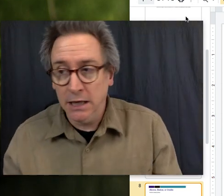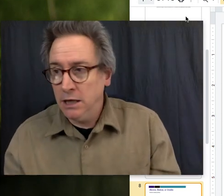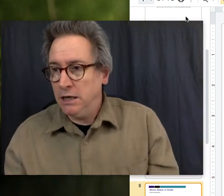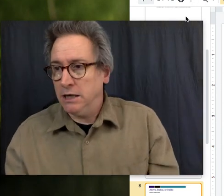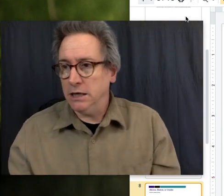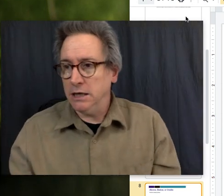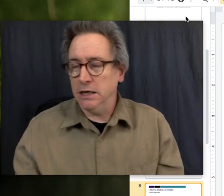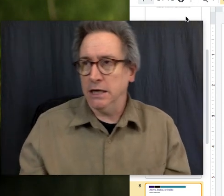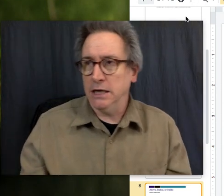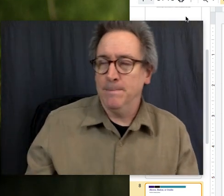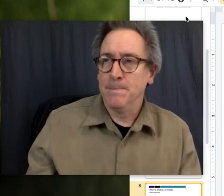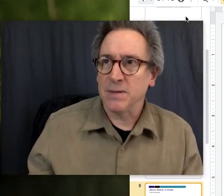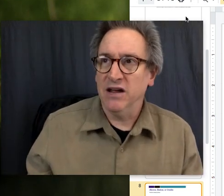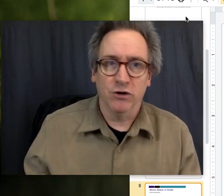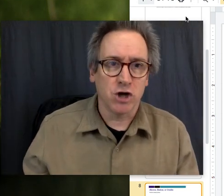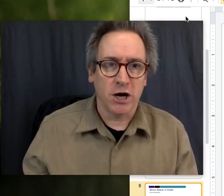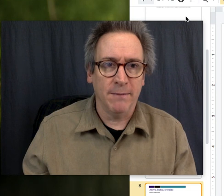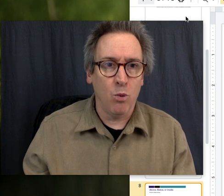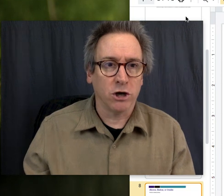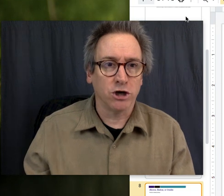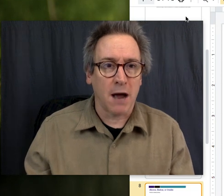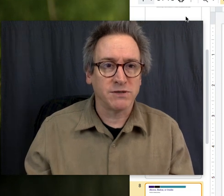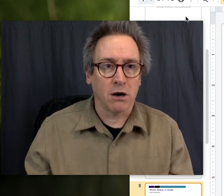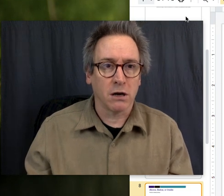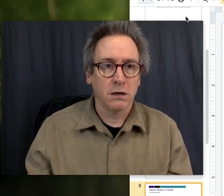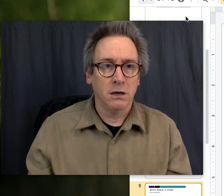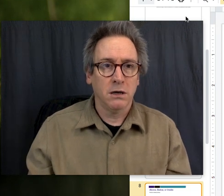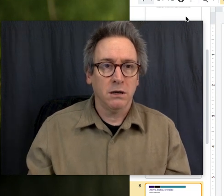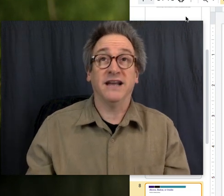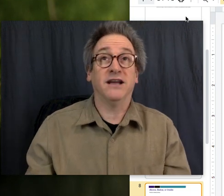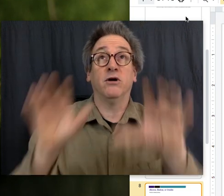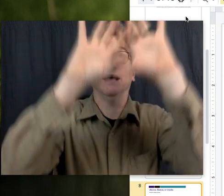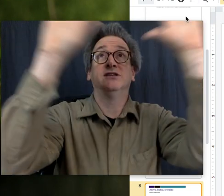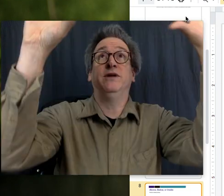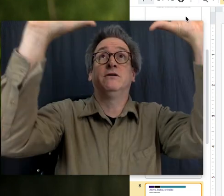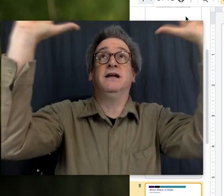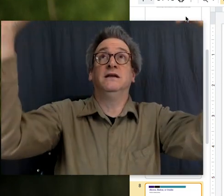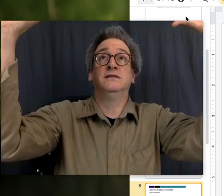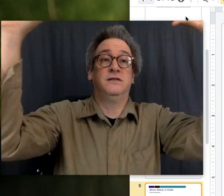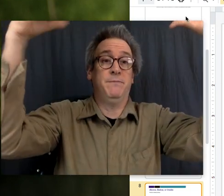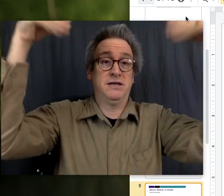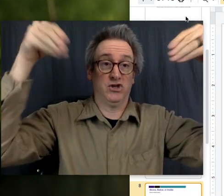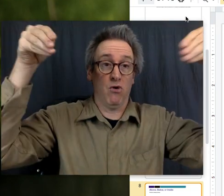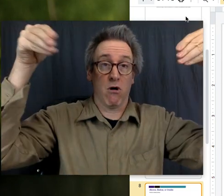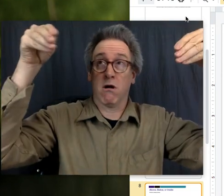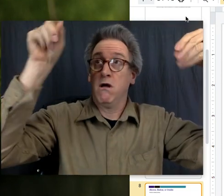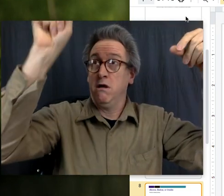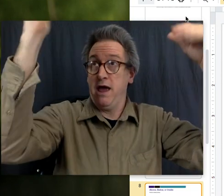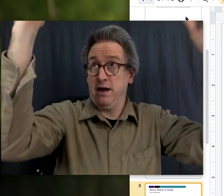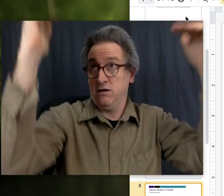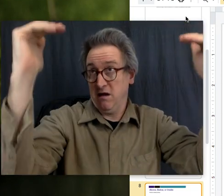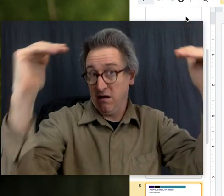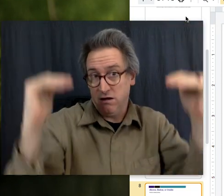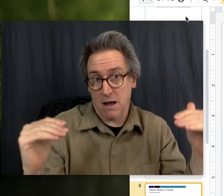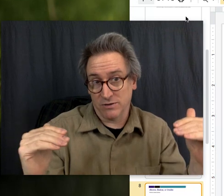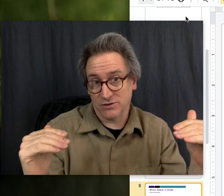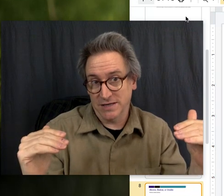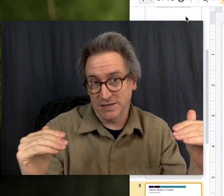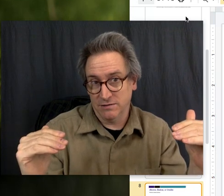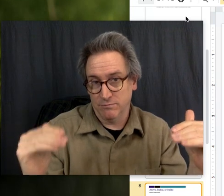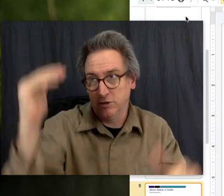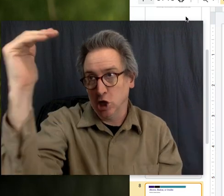be if you're talking about where shops are. Okay, so here is the big store, and a